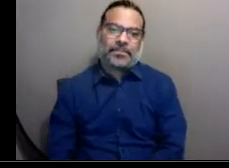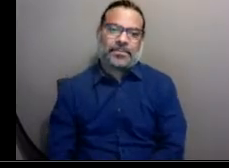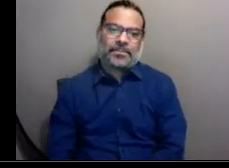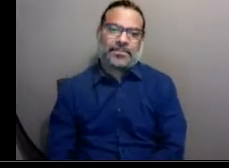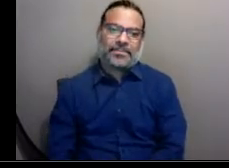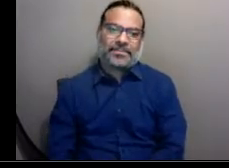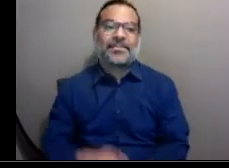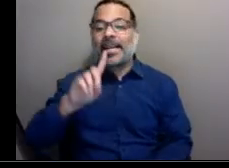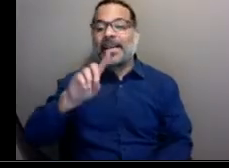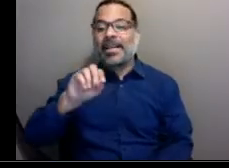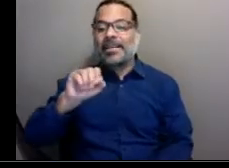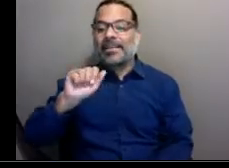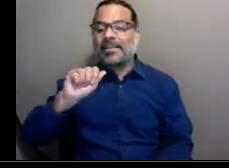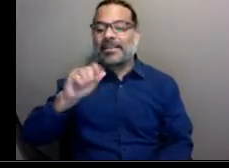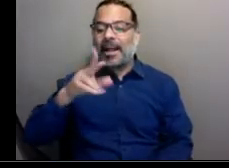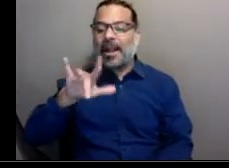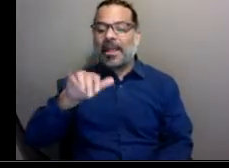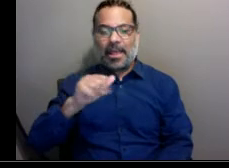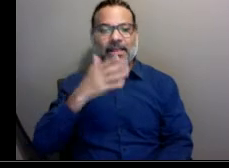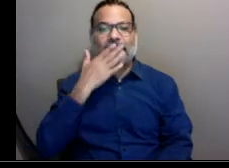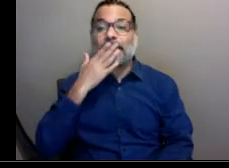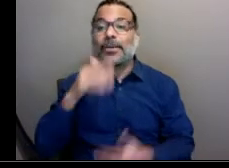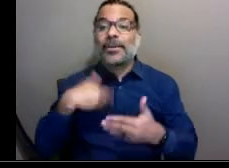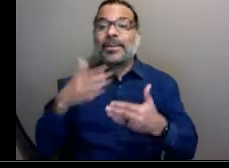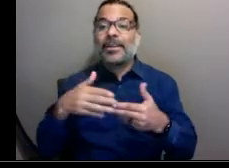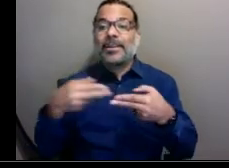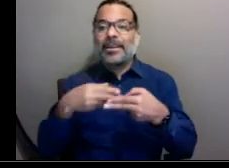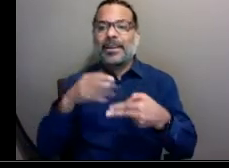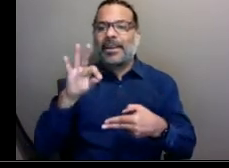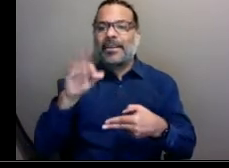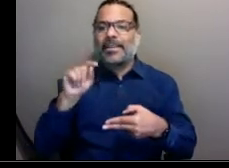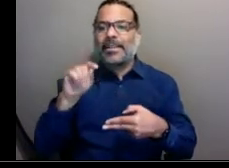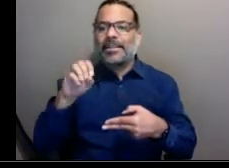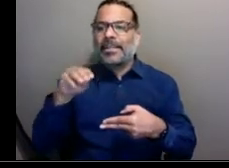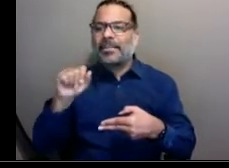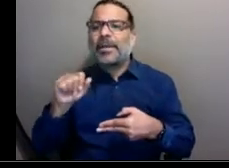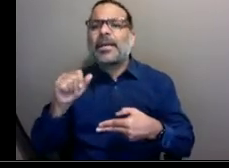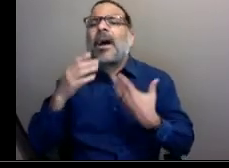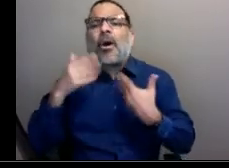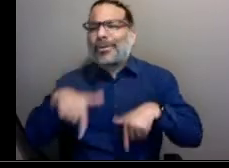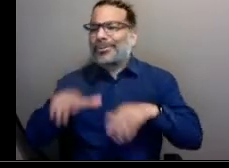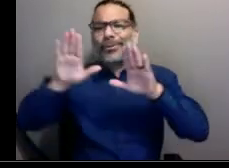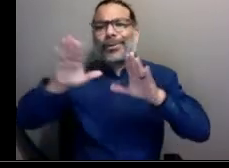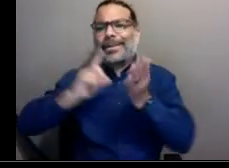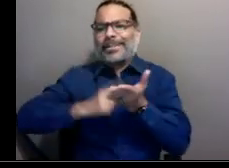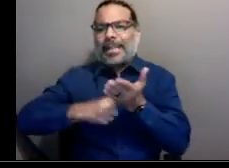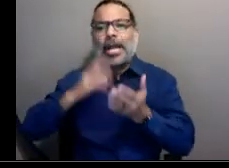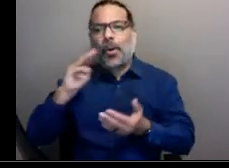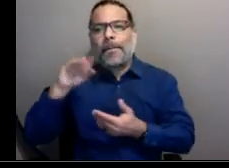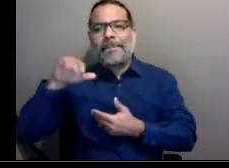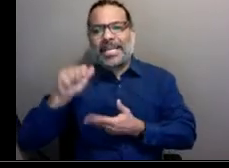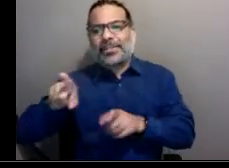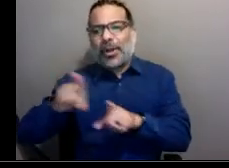Thank you. Next slide, Fatima. This is a great conversation. We'll keep it going. I know Mia's also tracking